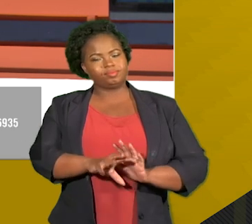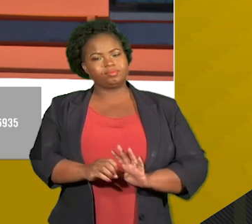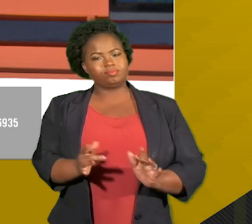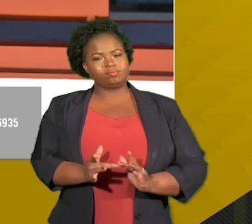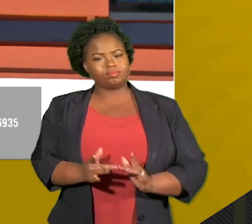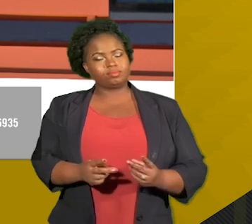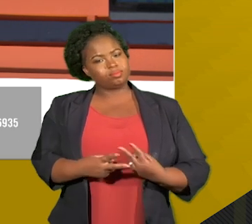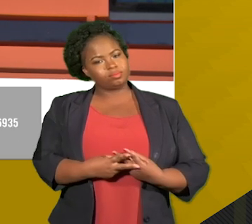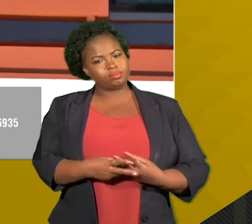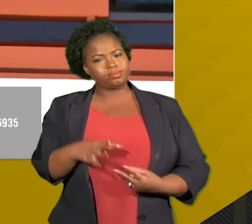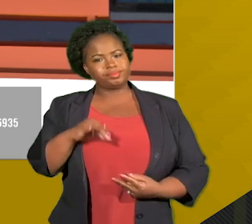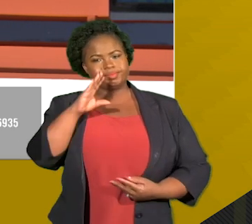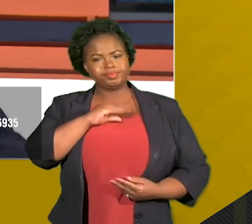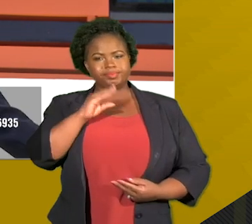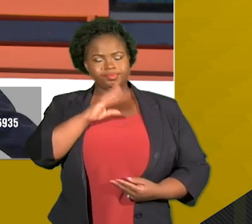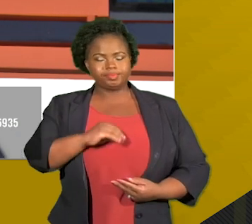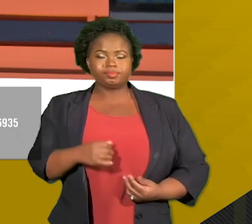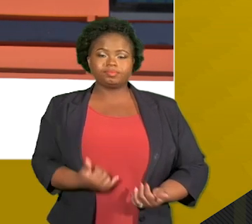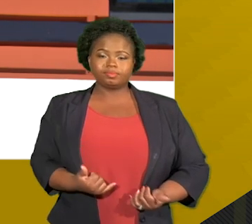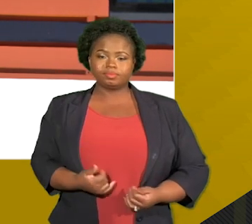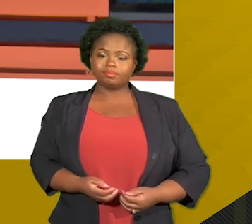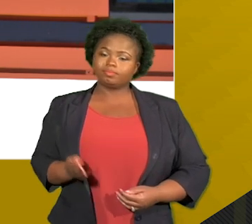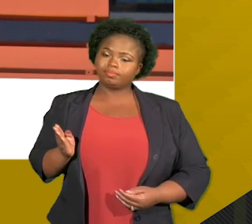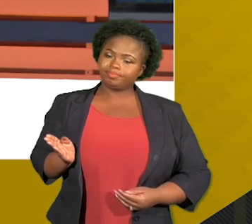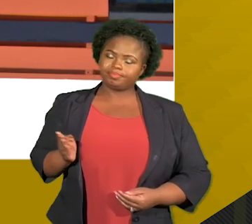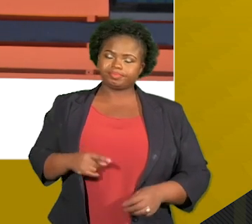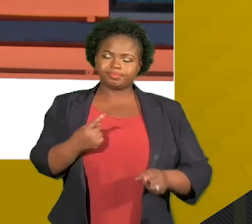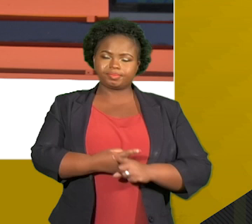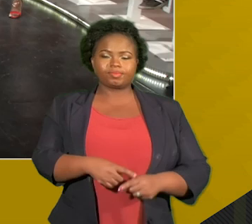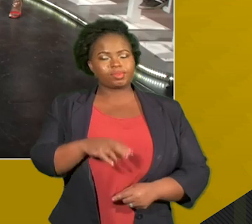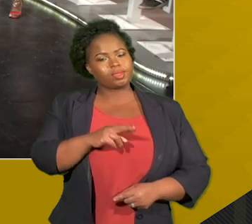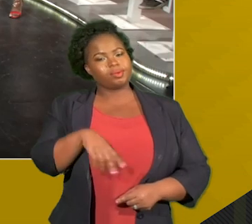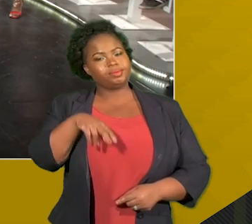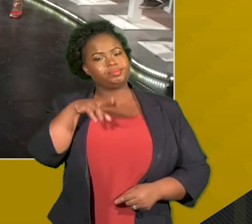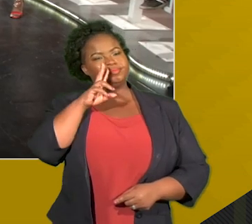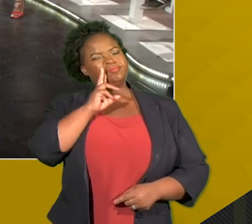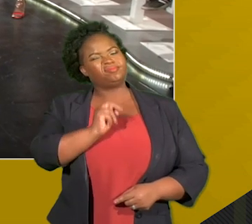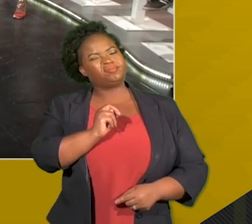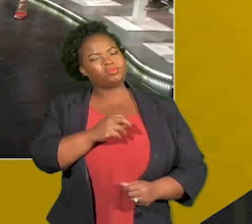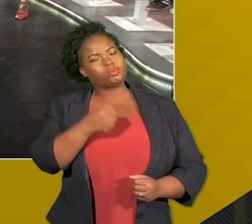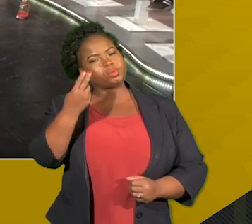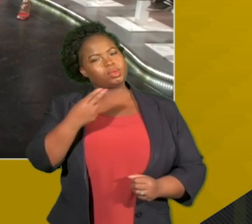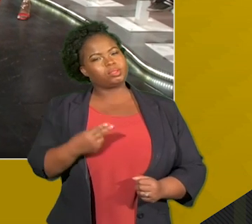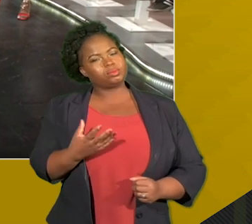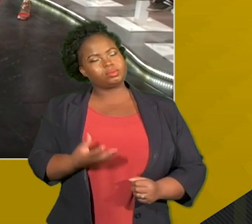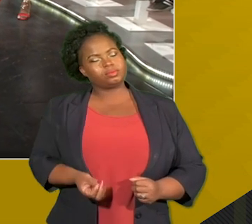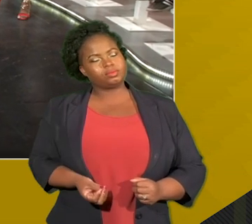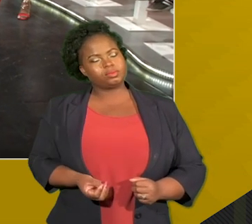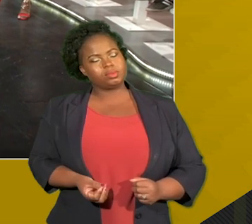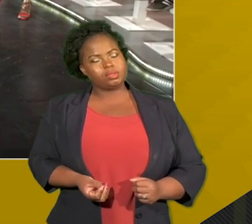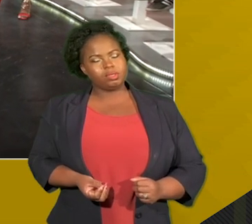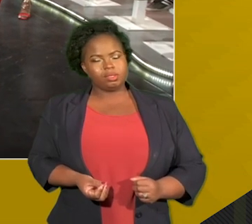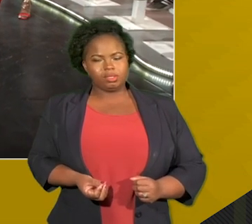011-339-1315. The hashtag is iDailyThetha. But I'm going to go to Nicolette. Do you have any piece of art? I